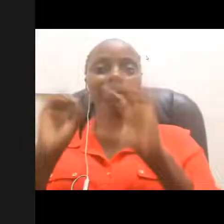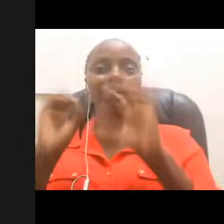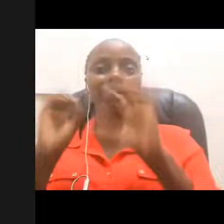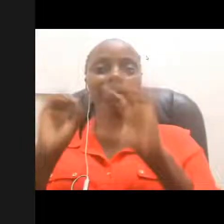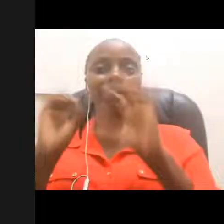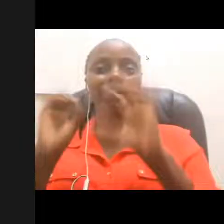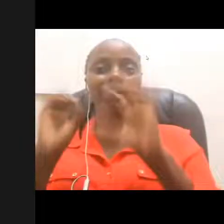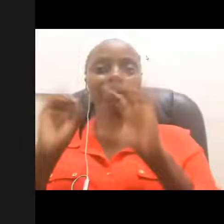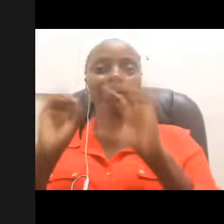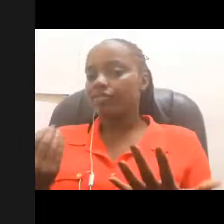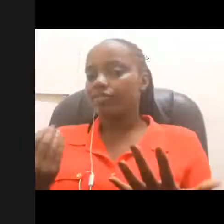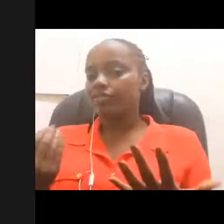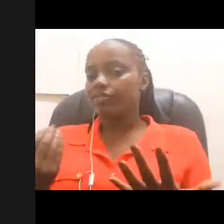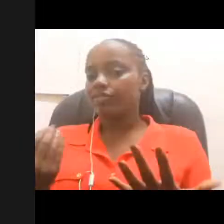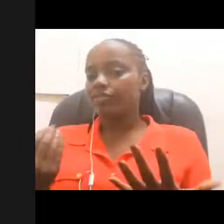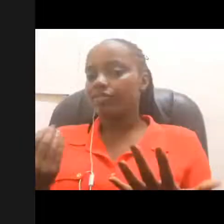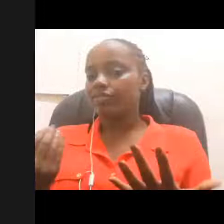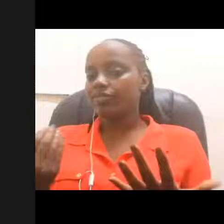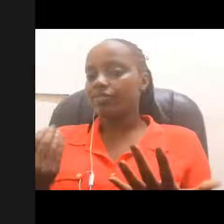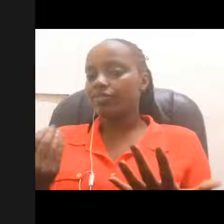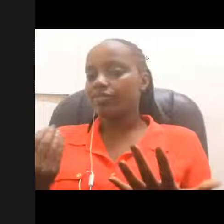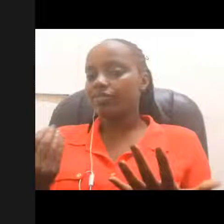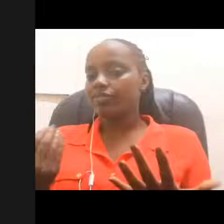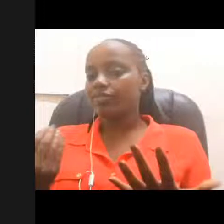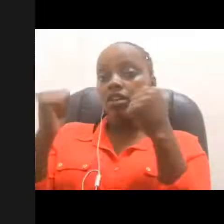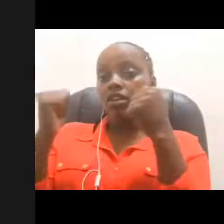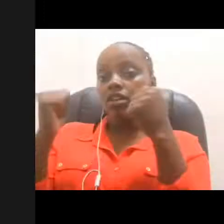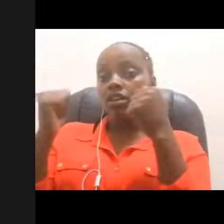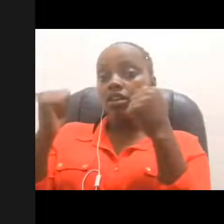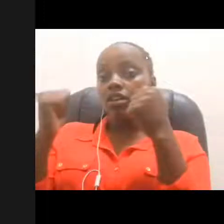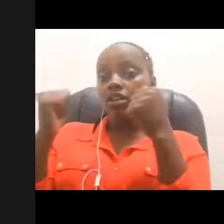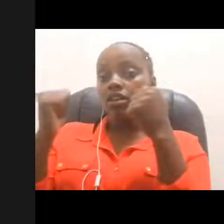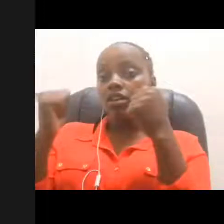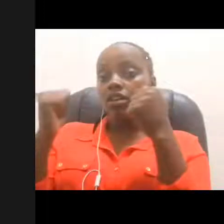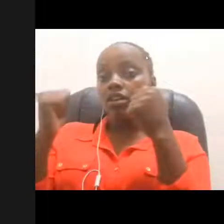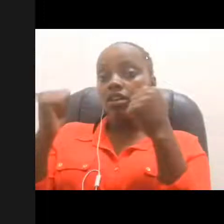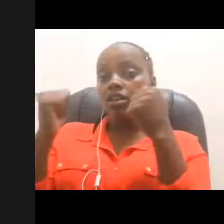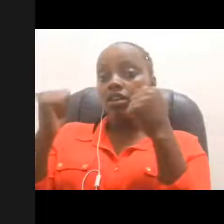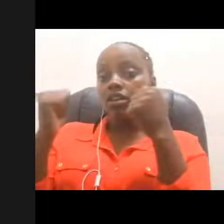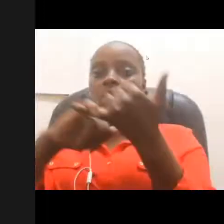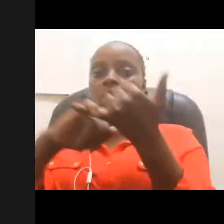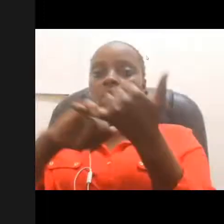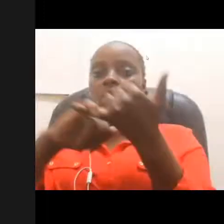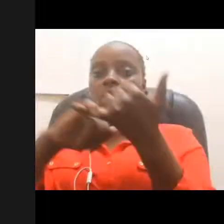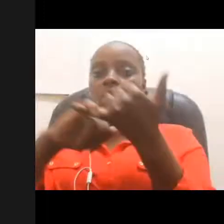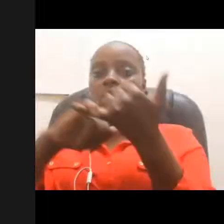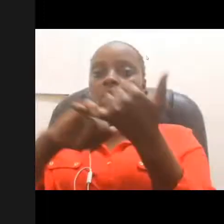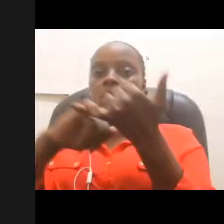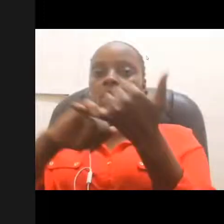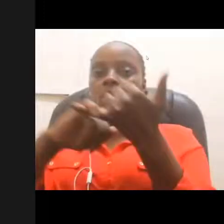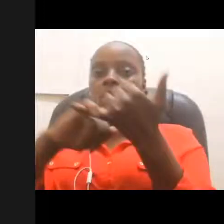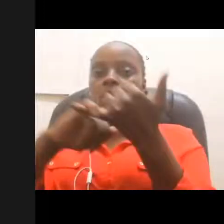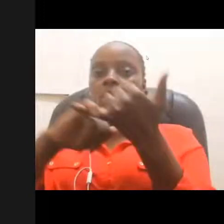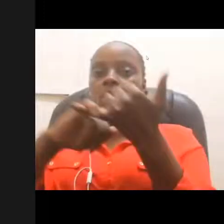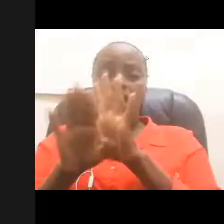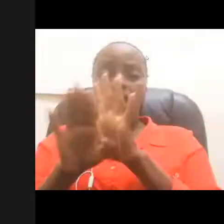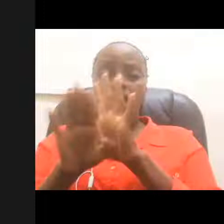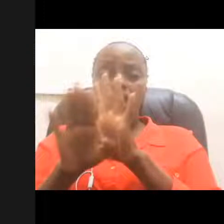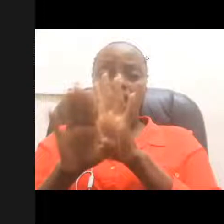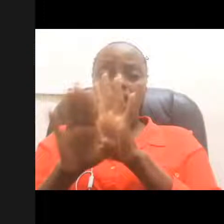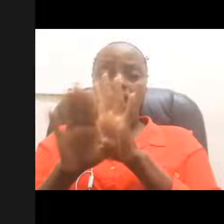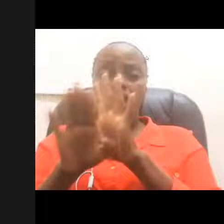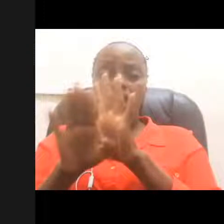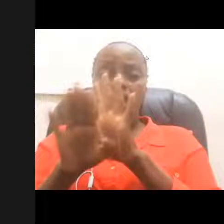to dangers related to safeguarding, including child marriage. And we need to make sure that anything that our governments are